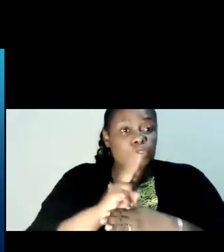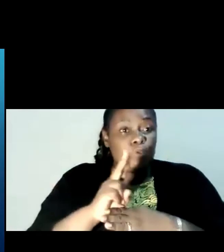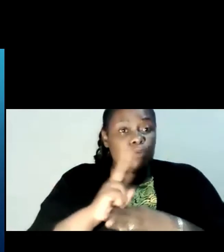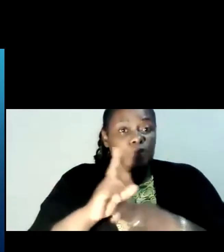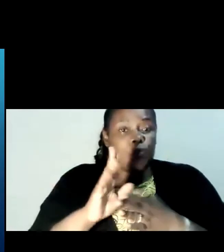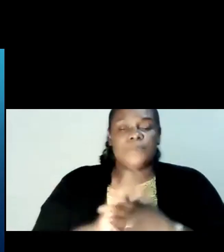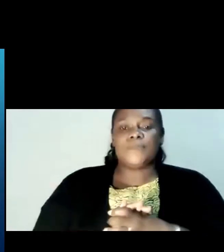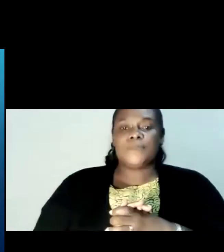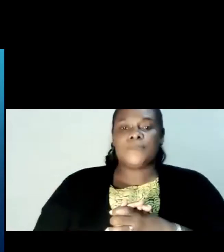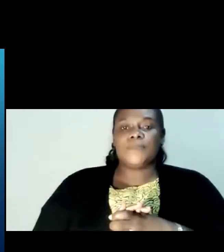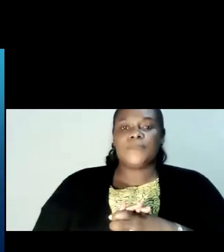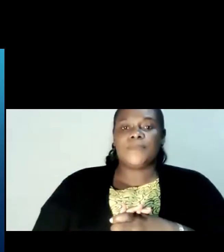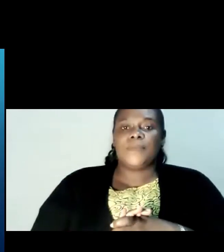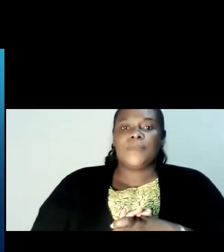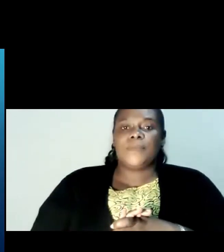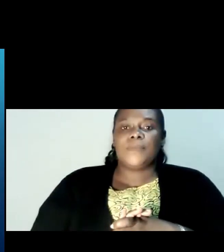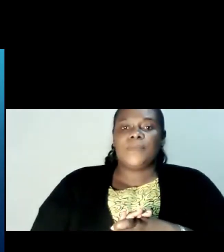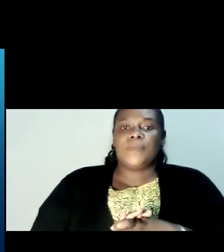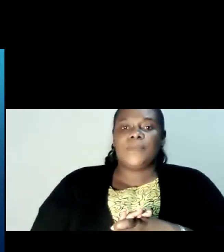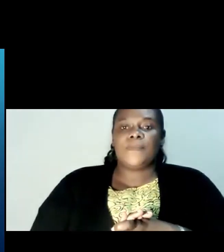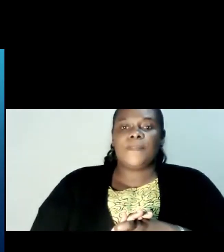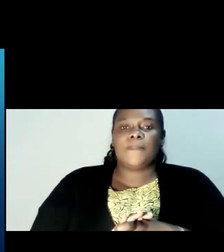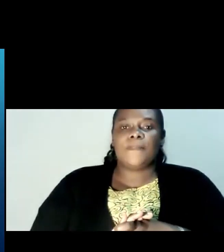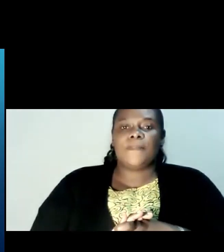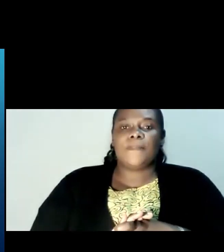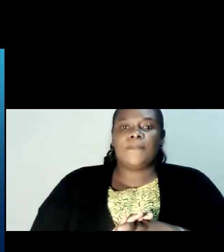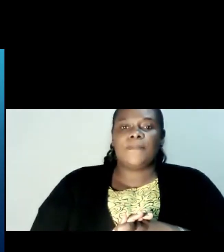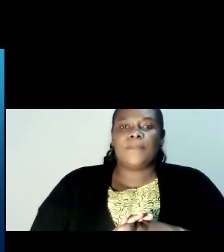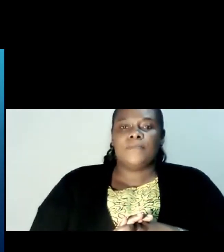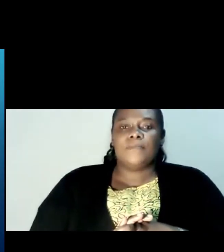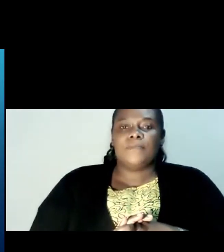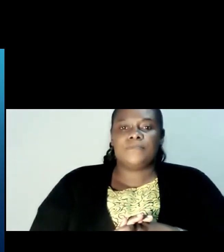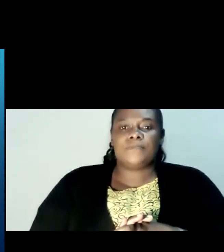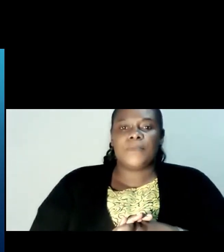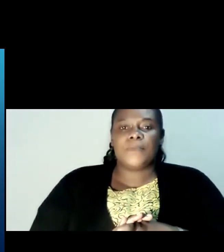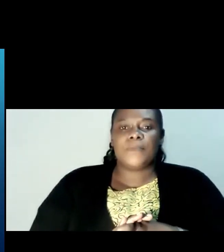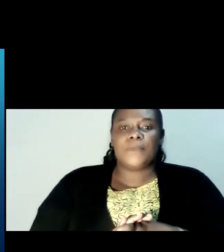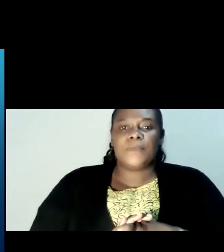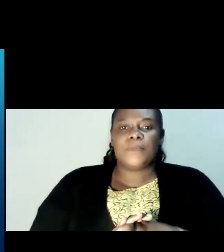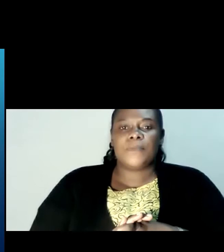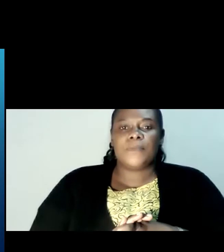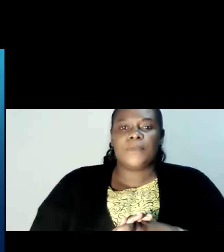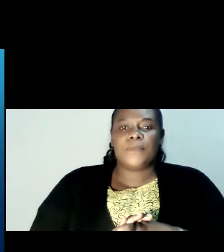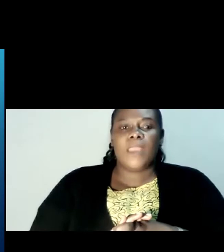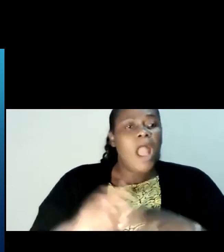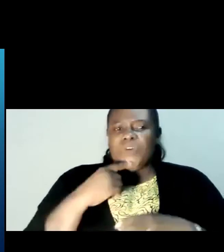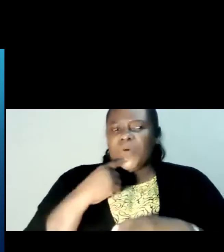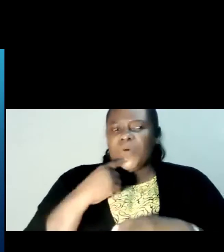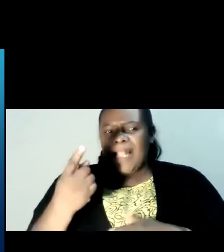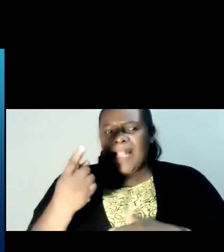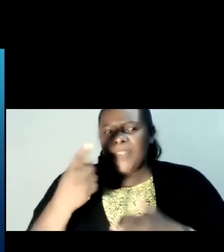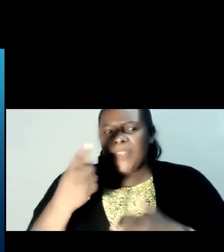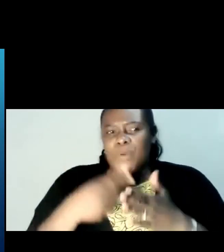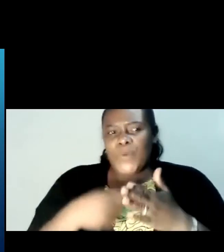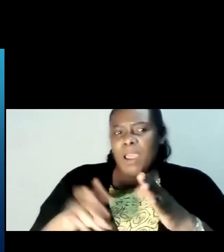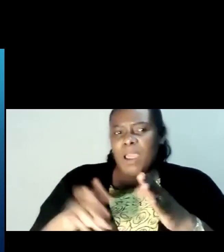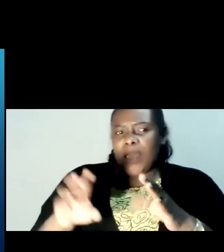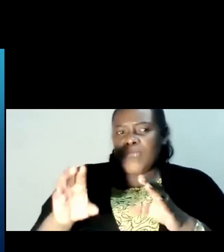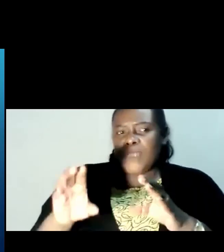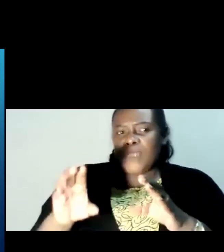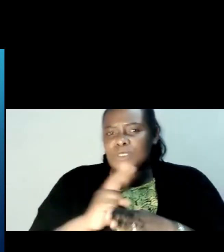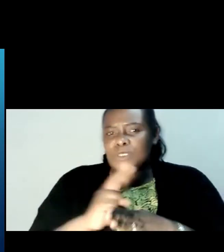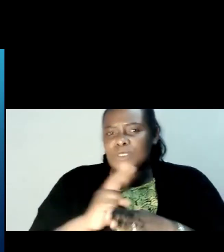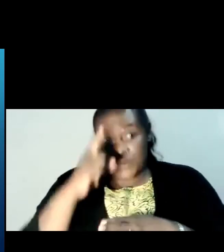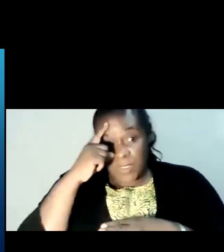purges because the body has its own way of cleaning the blood. Our